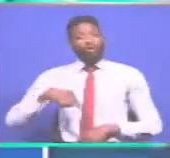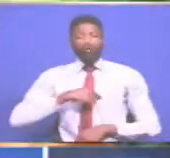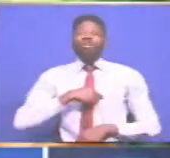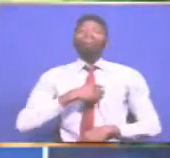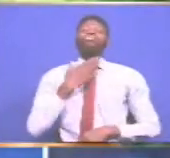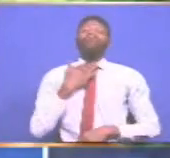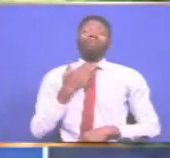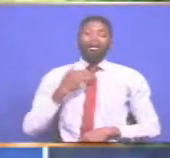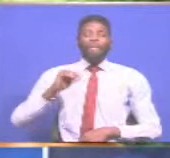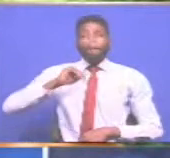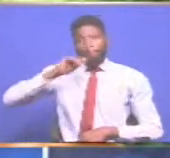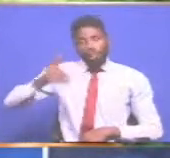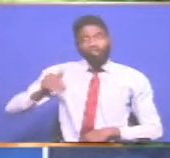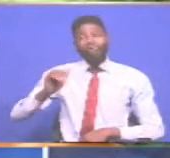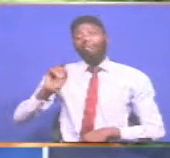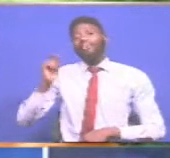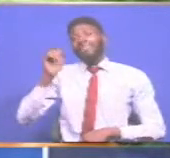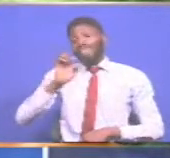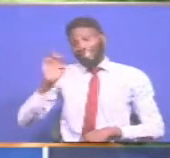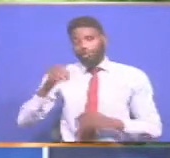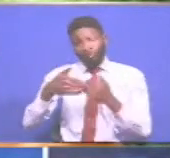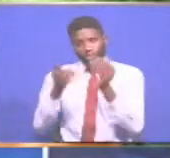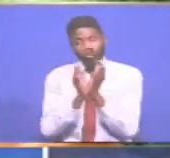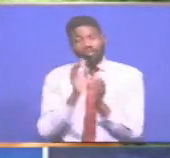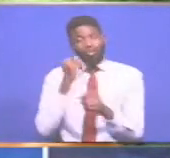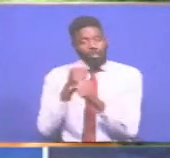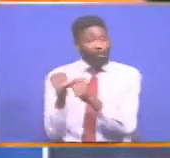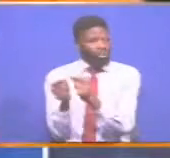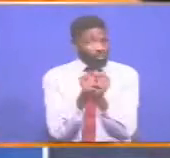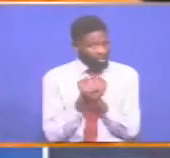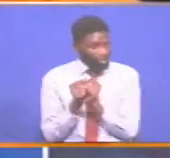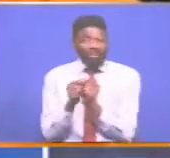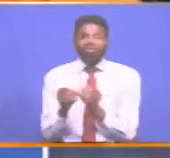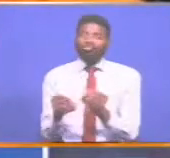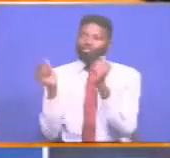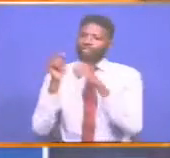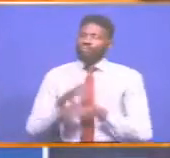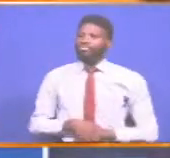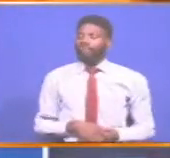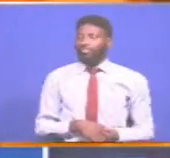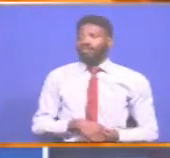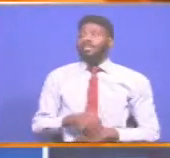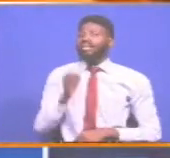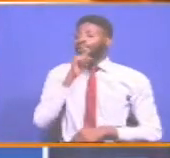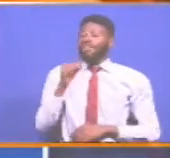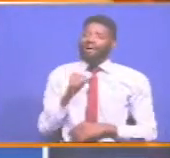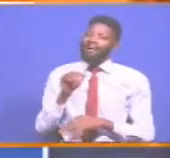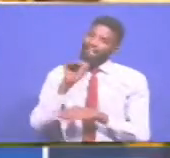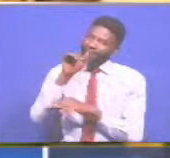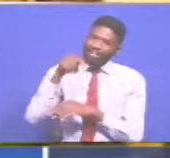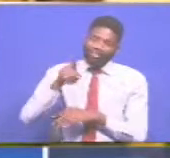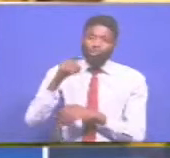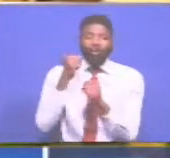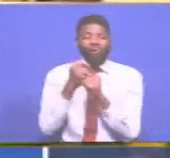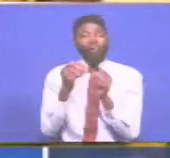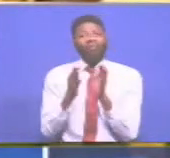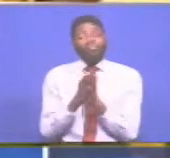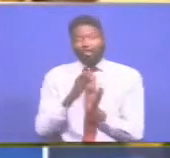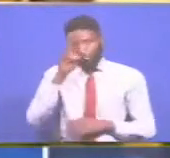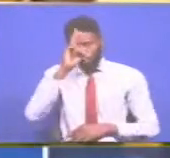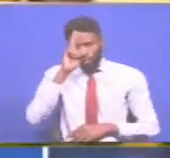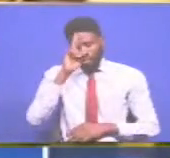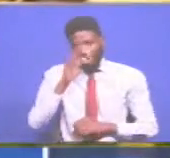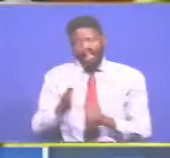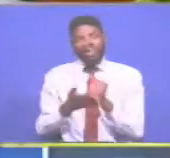hiyo janga. Elders are being challenged to impact values in the society and work with local authorities to highlight and stem retrogressive